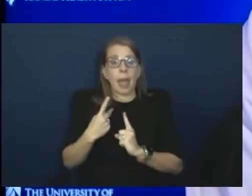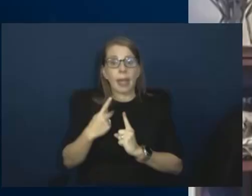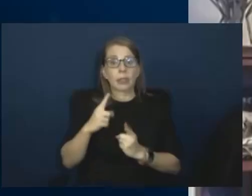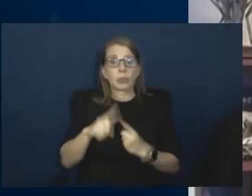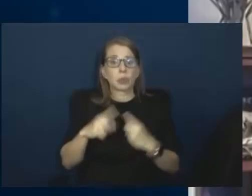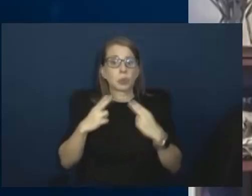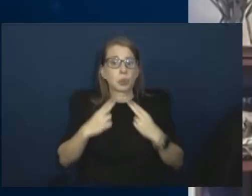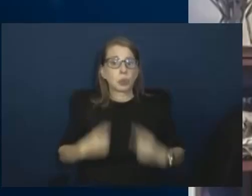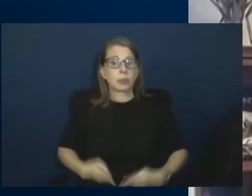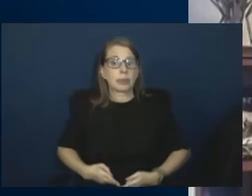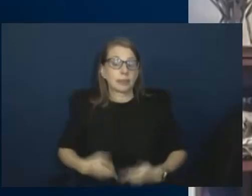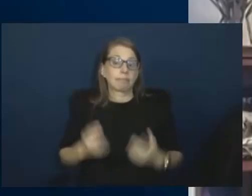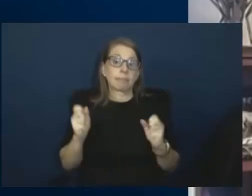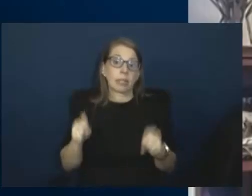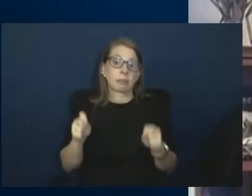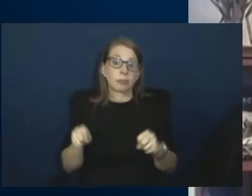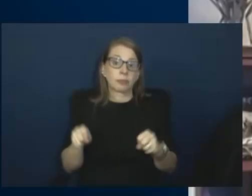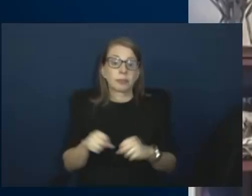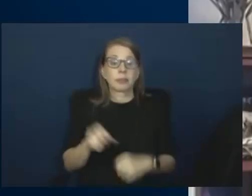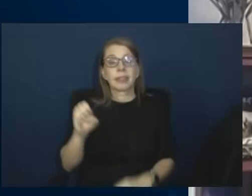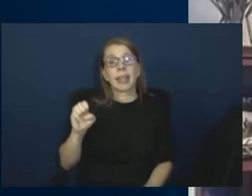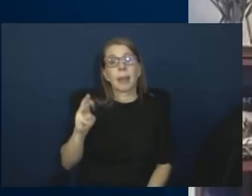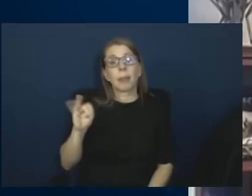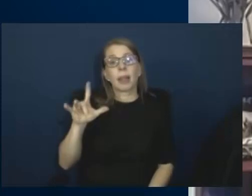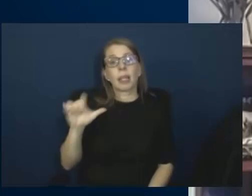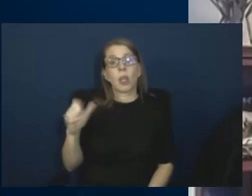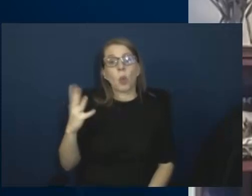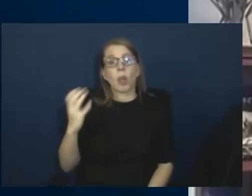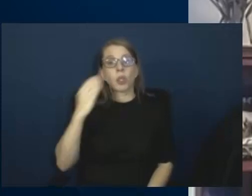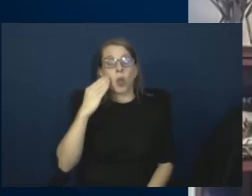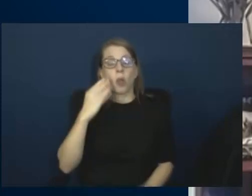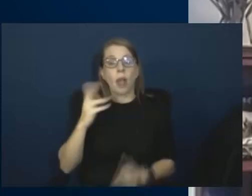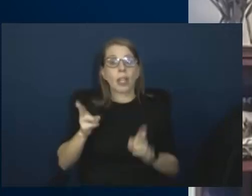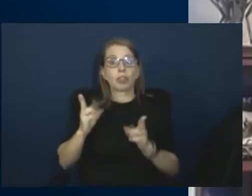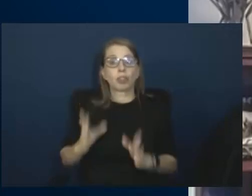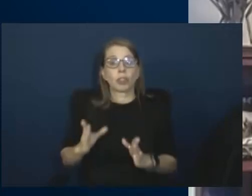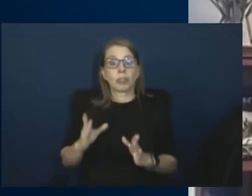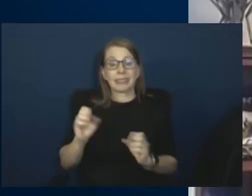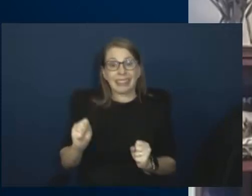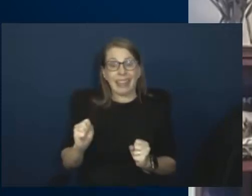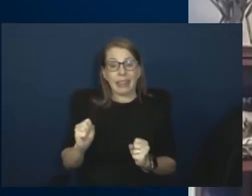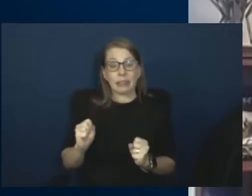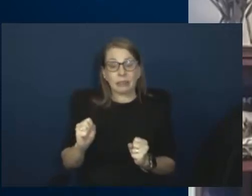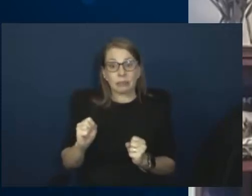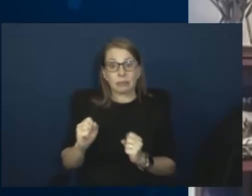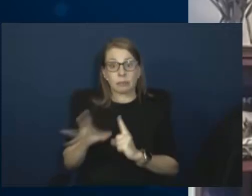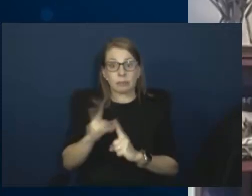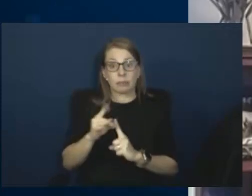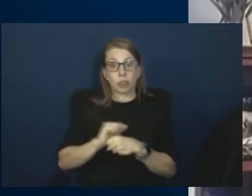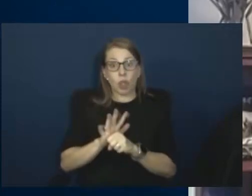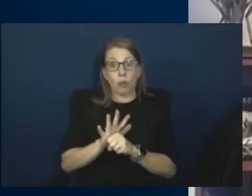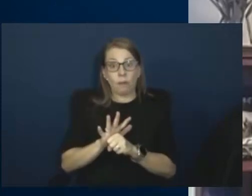well. Emily wants to know, for hunters, can they get COVID by eating a deer that is positive?